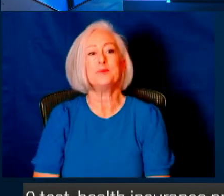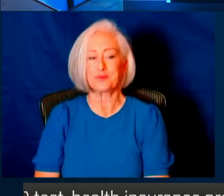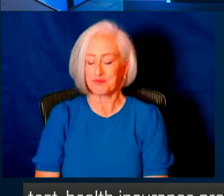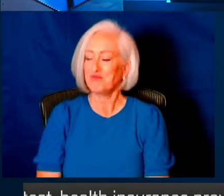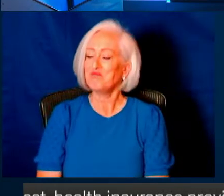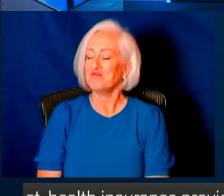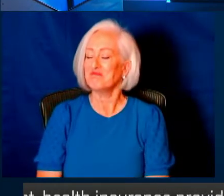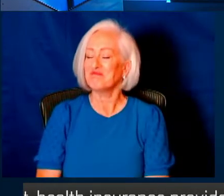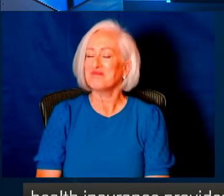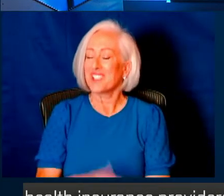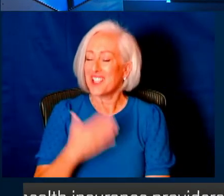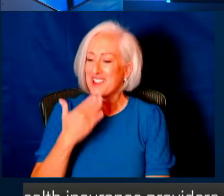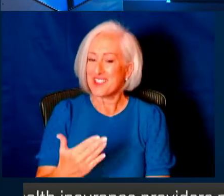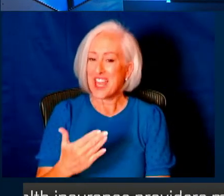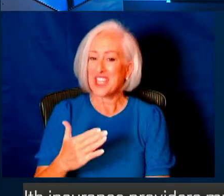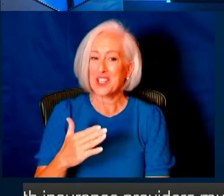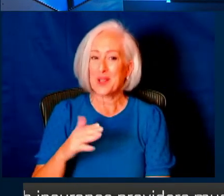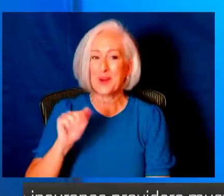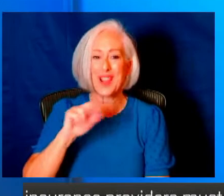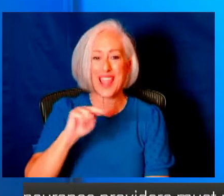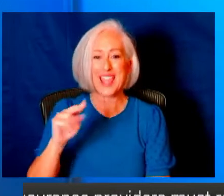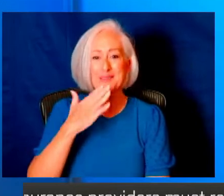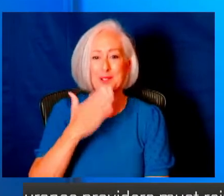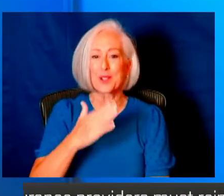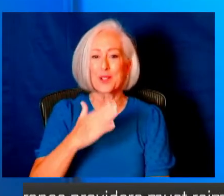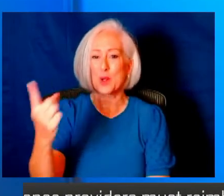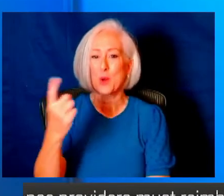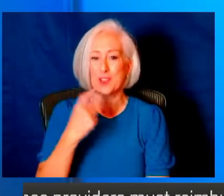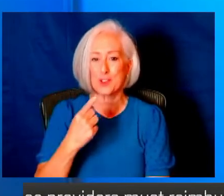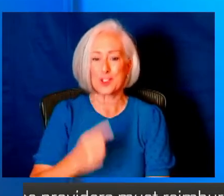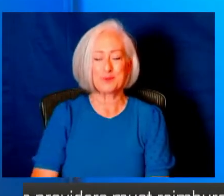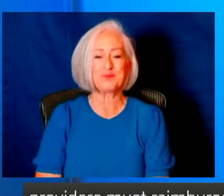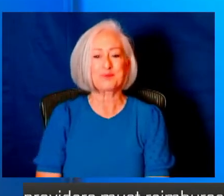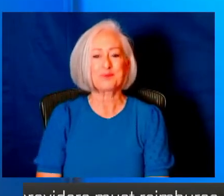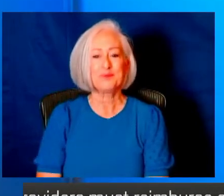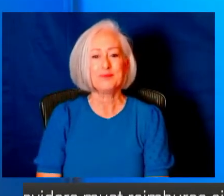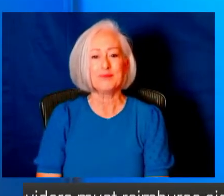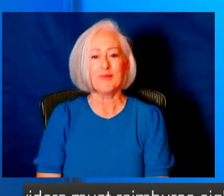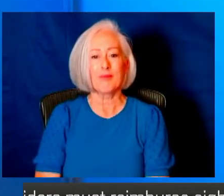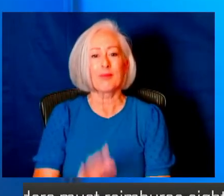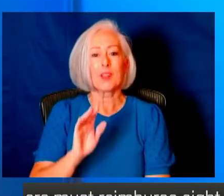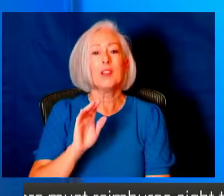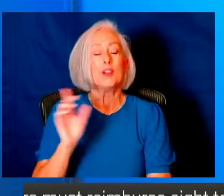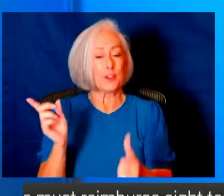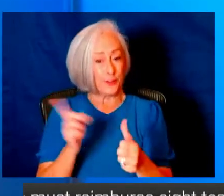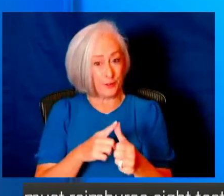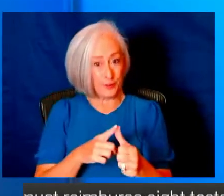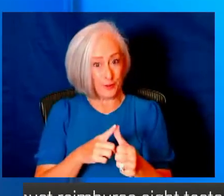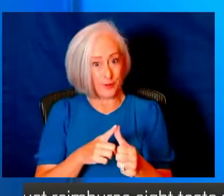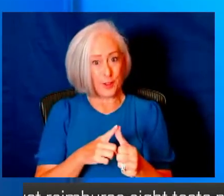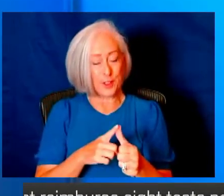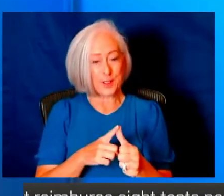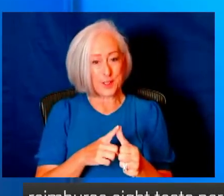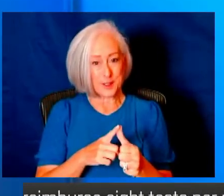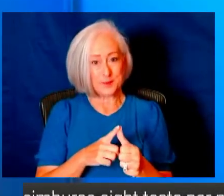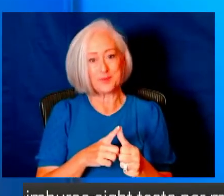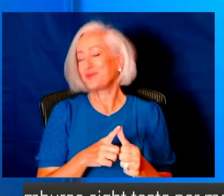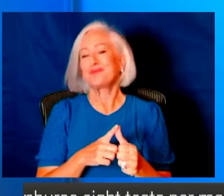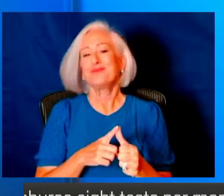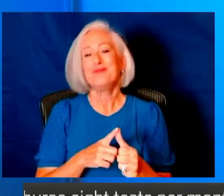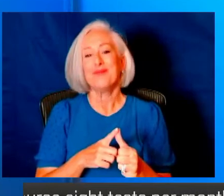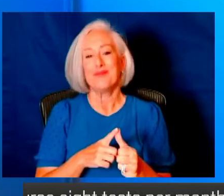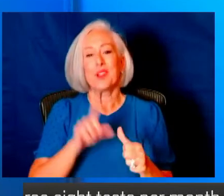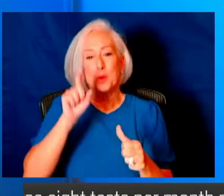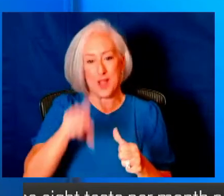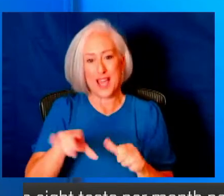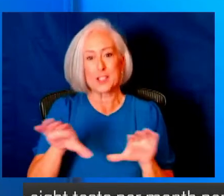question. Thank you for that, Anne. That's a great question. So we selected the women. First of all, we had to do a lot of bonding and